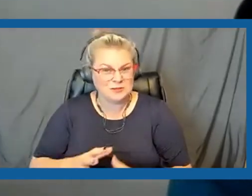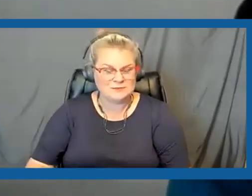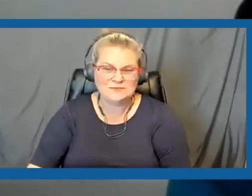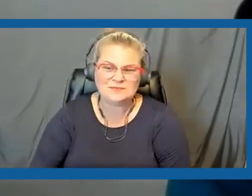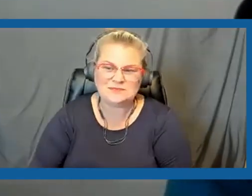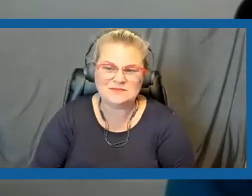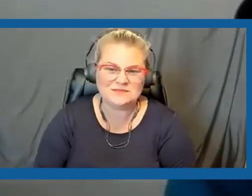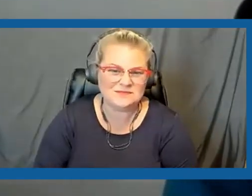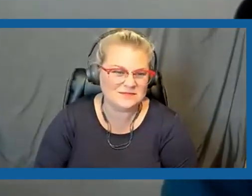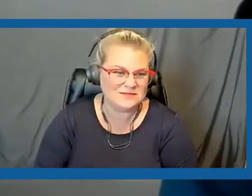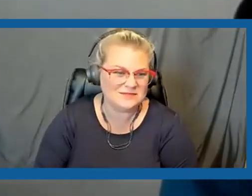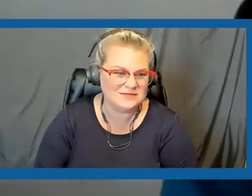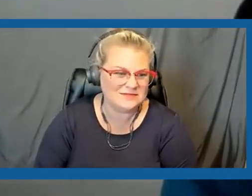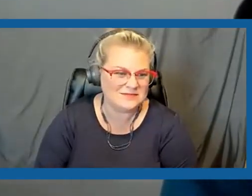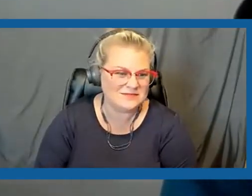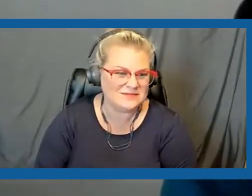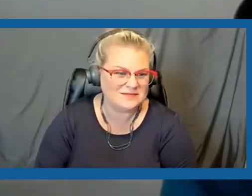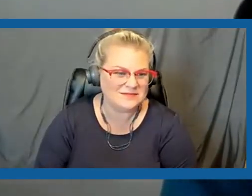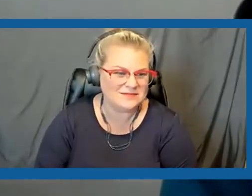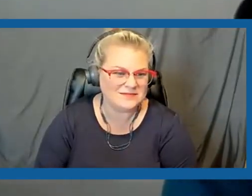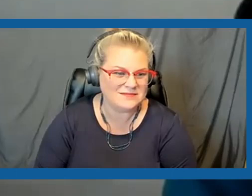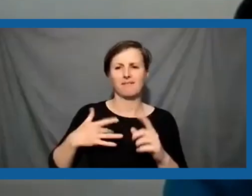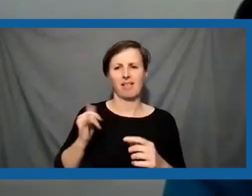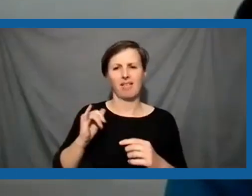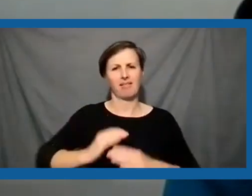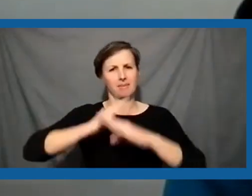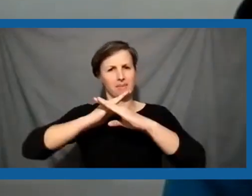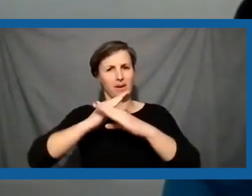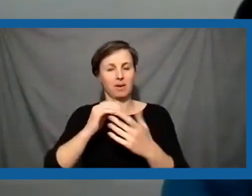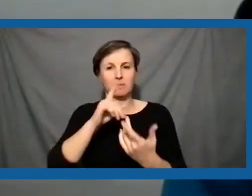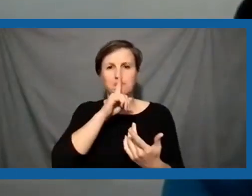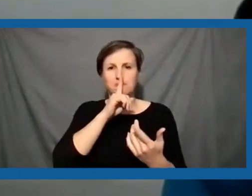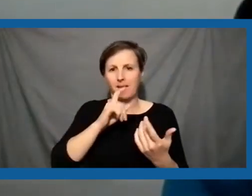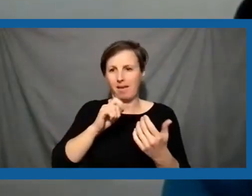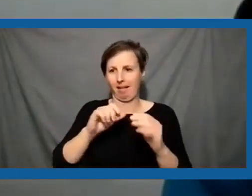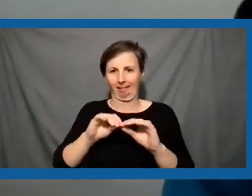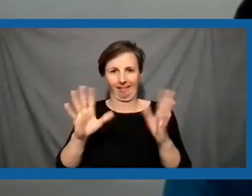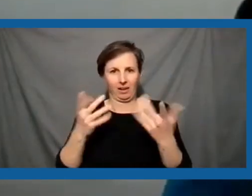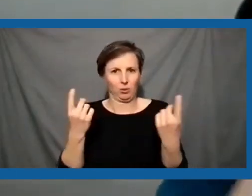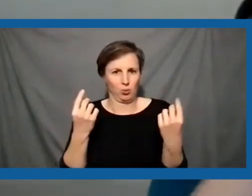barrier definitely was not having a clear path, the